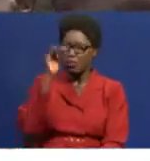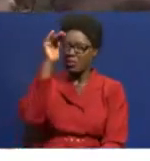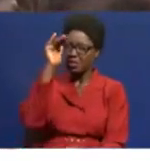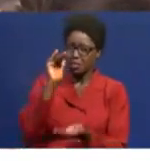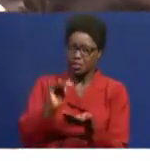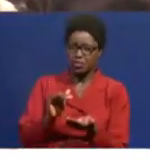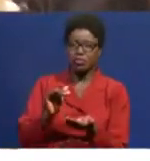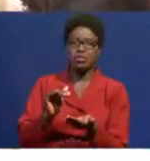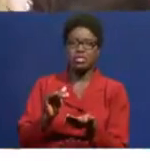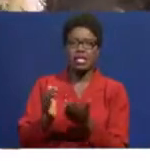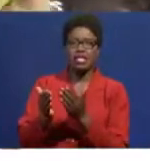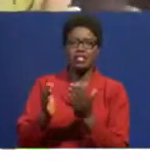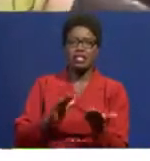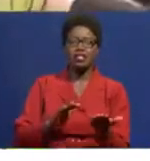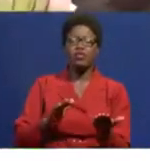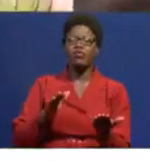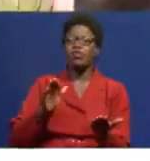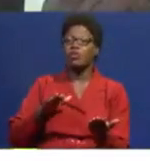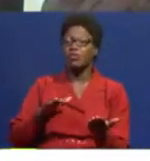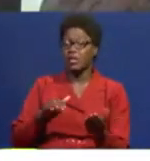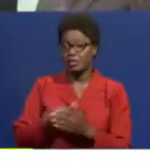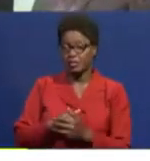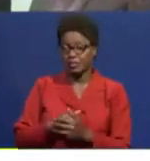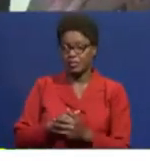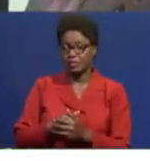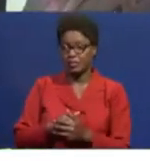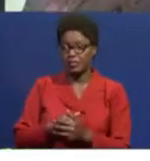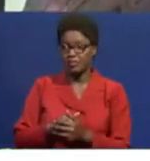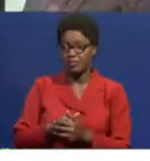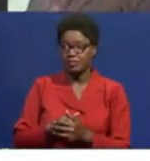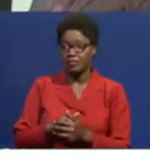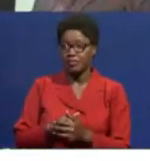mambo ya vifo vya wazazi. Our